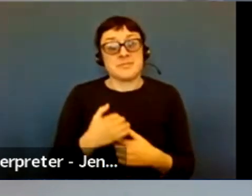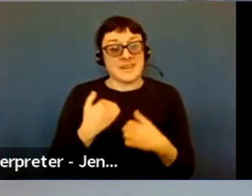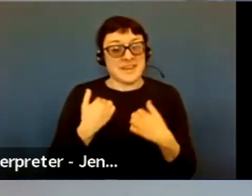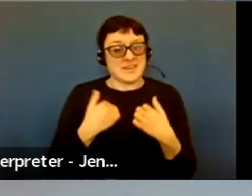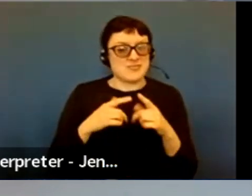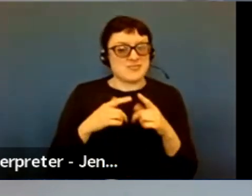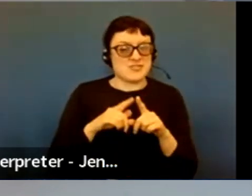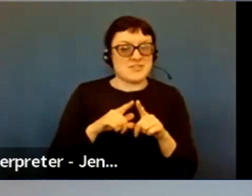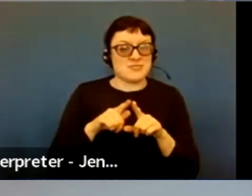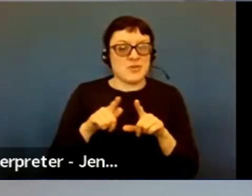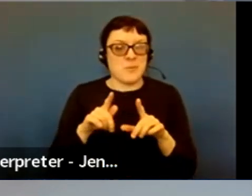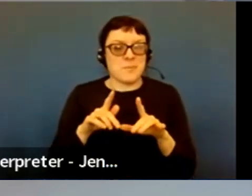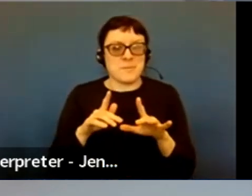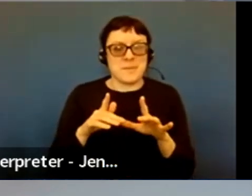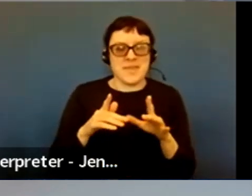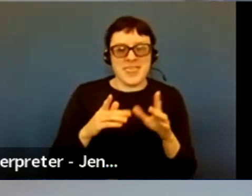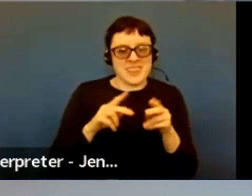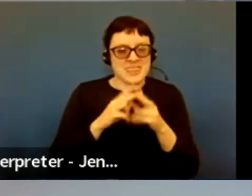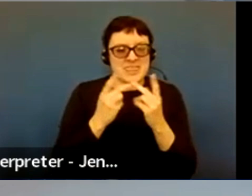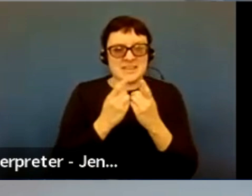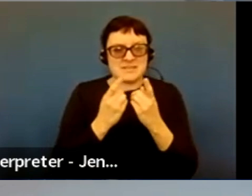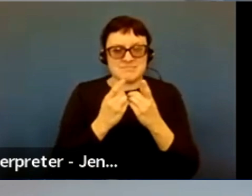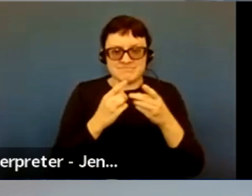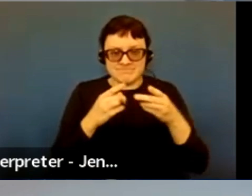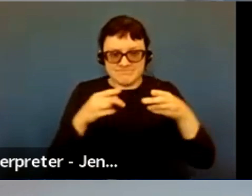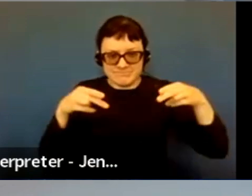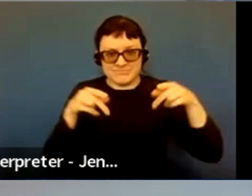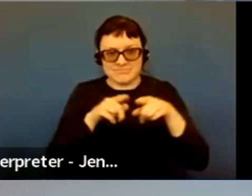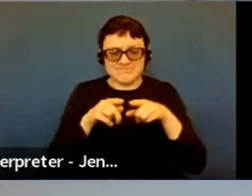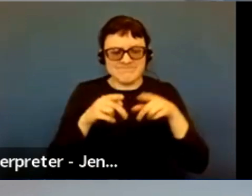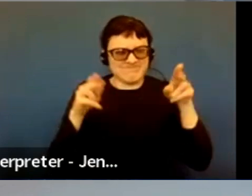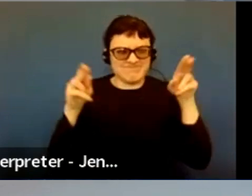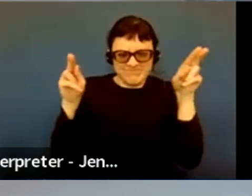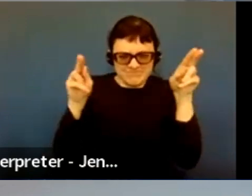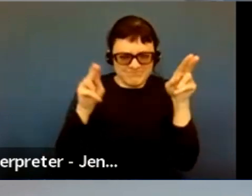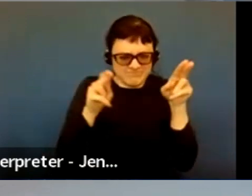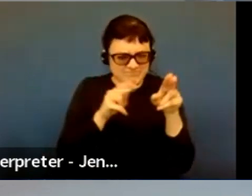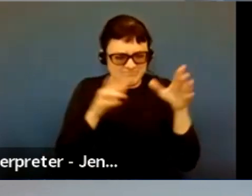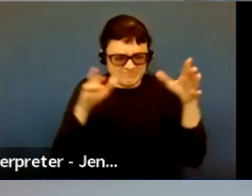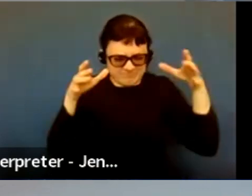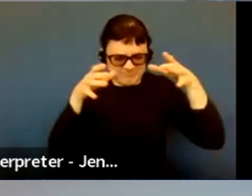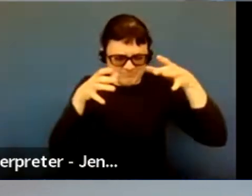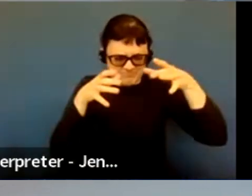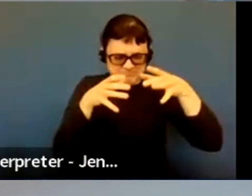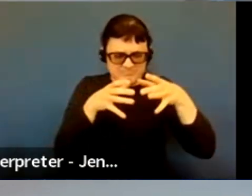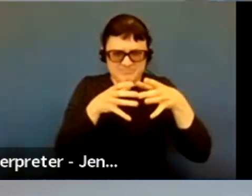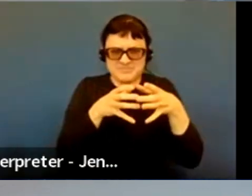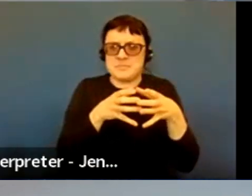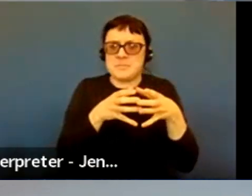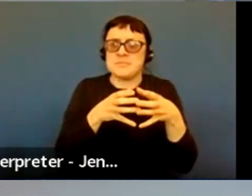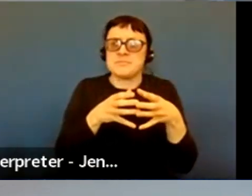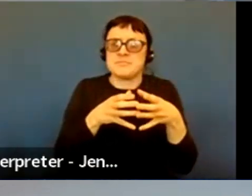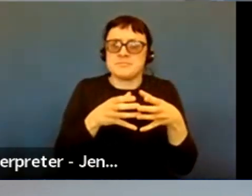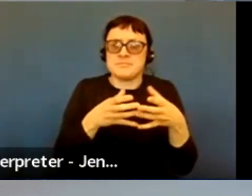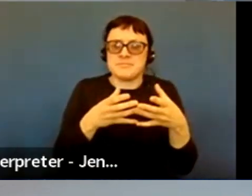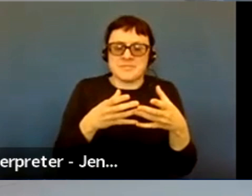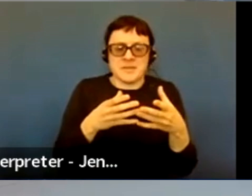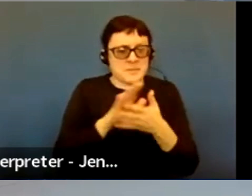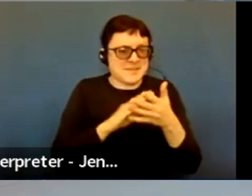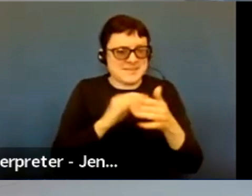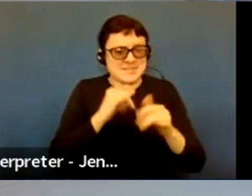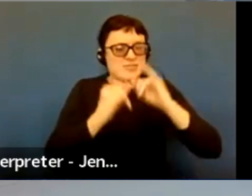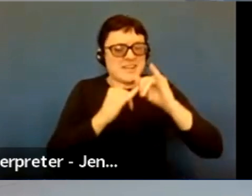of squeezing things down to so that they look like, so that the critic